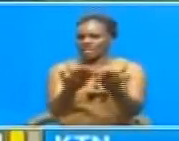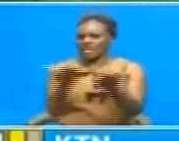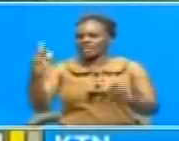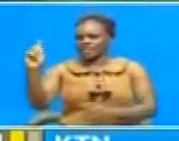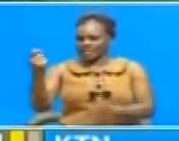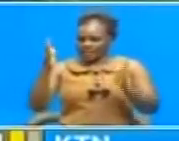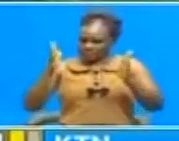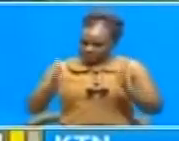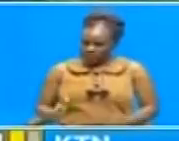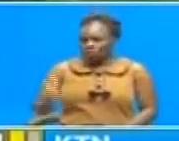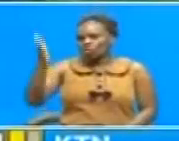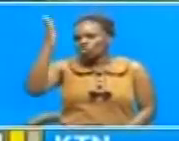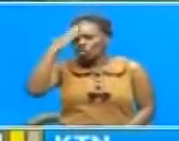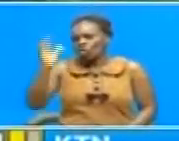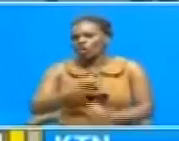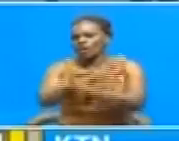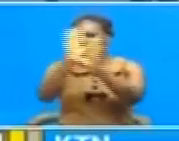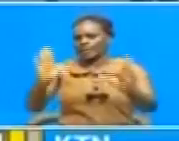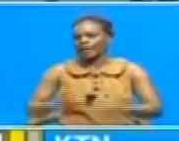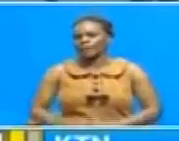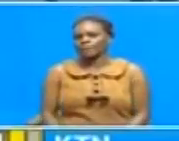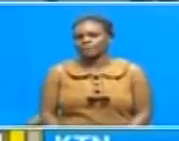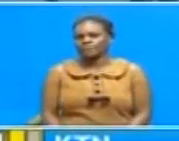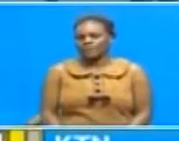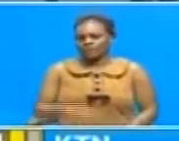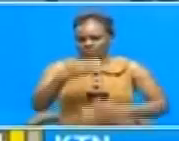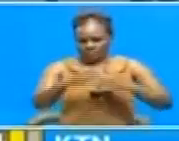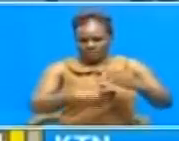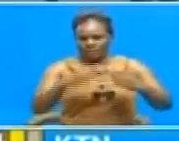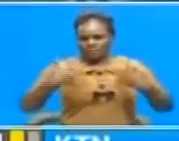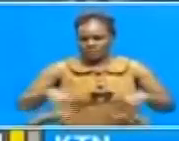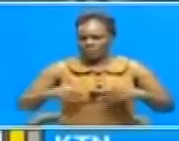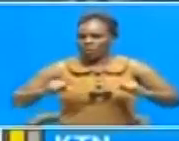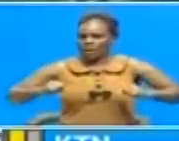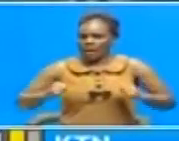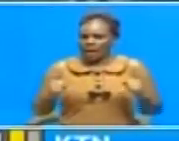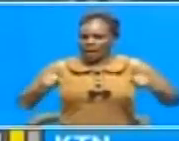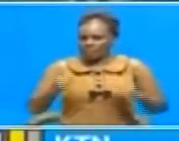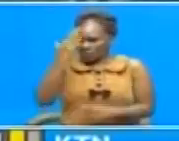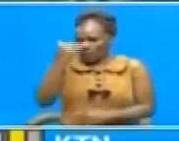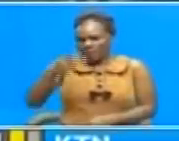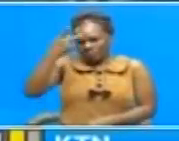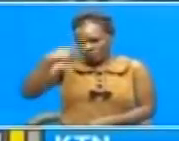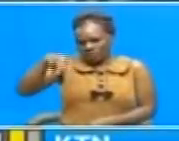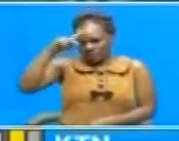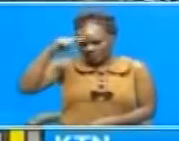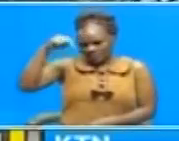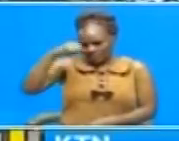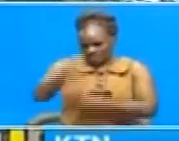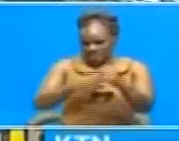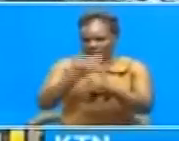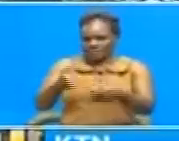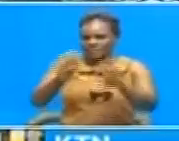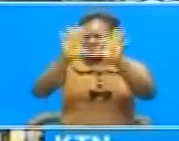Kenyan manufacturer has a story to tell about. But the manufacturers now seem happy with key policies spelled out in this year's budget.